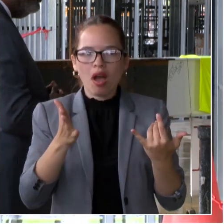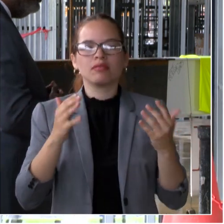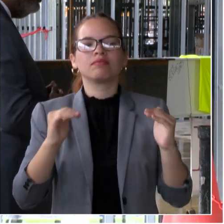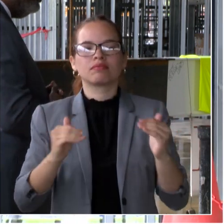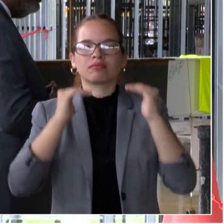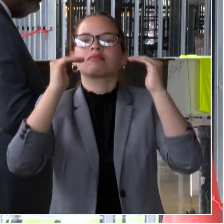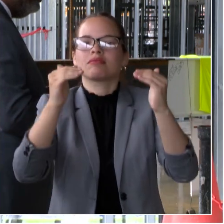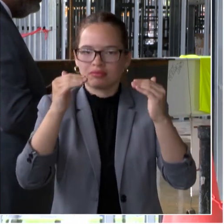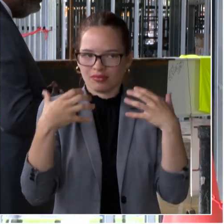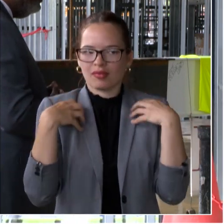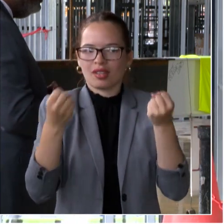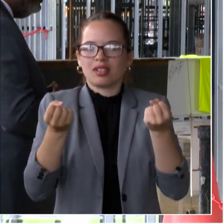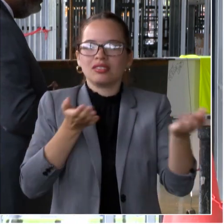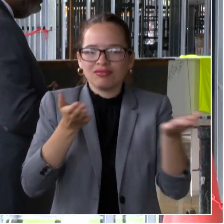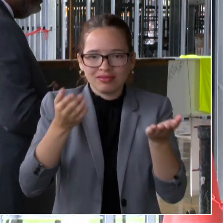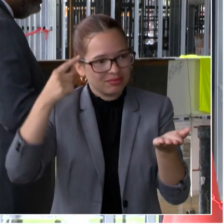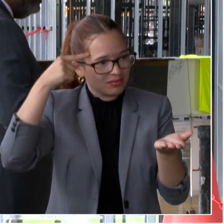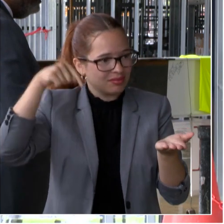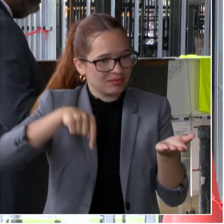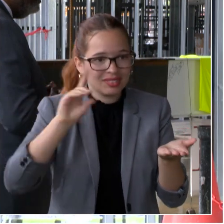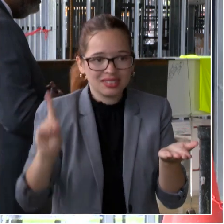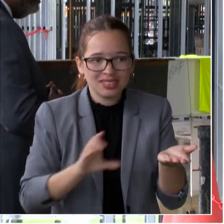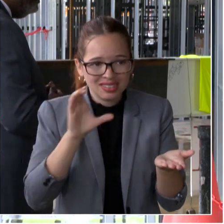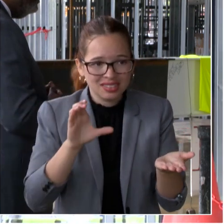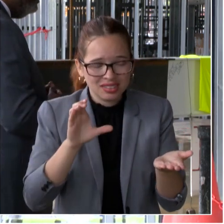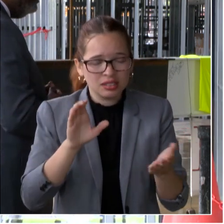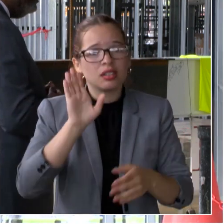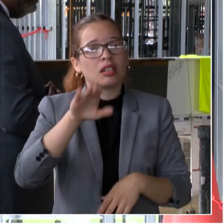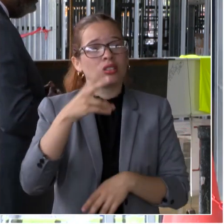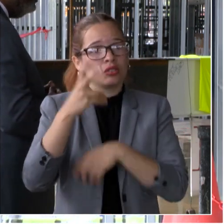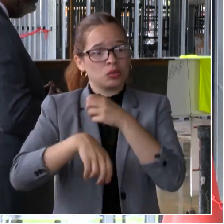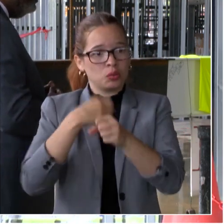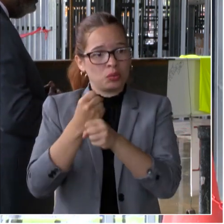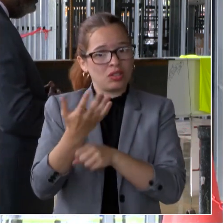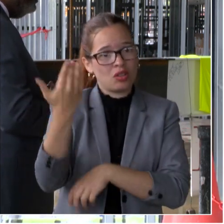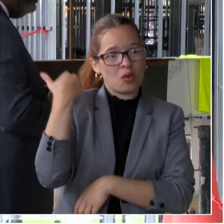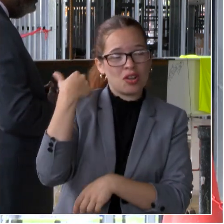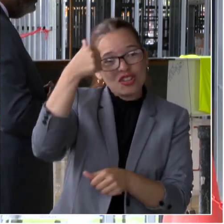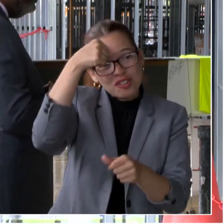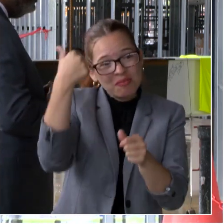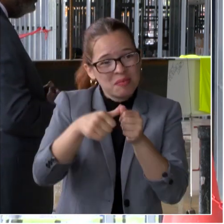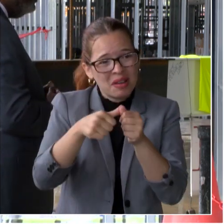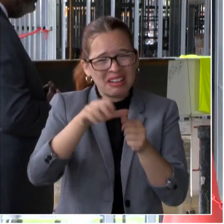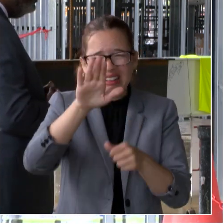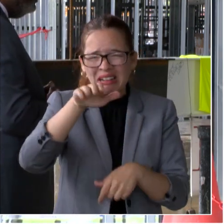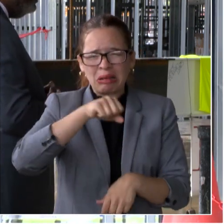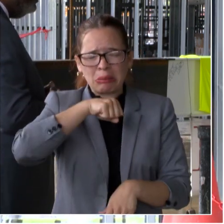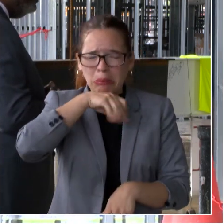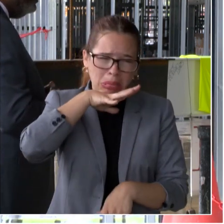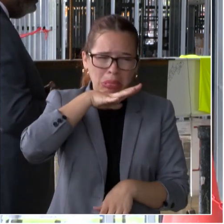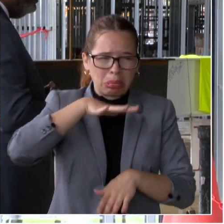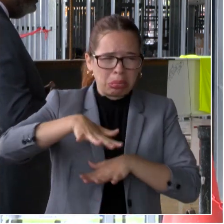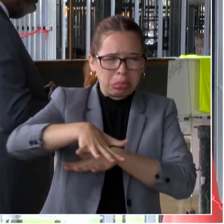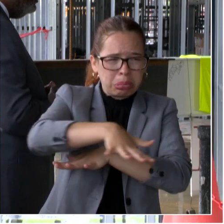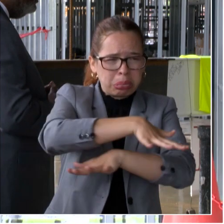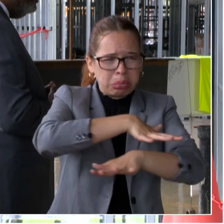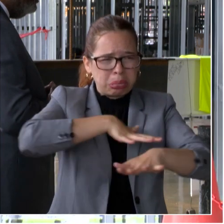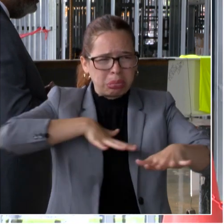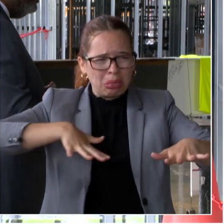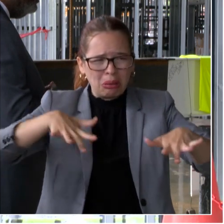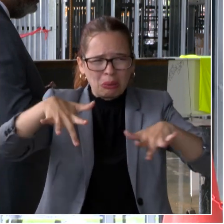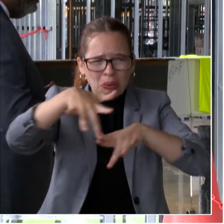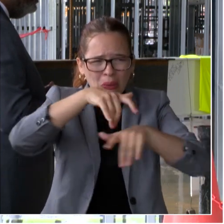embark upon so many important milestones, and this being one that's elevating healthcare in Washington, D.C. to better serve our